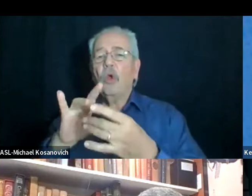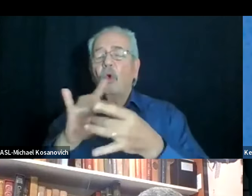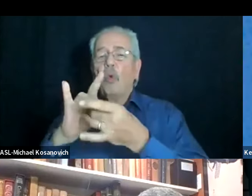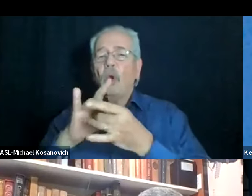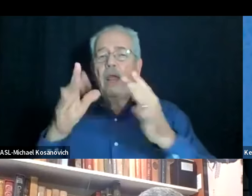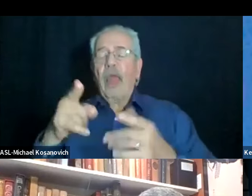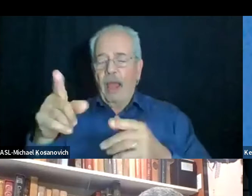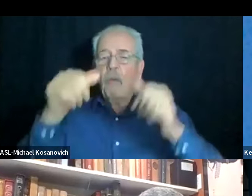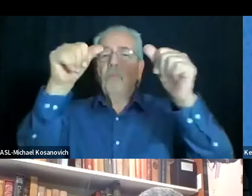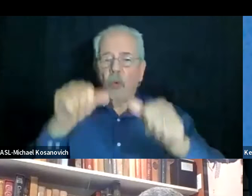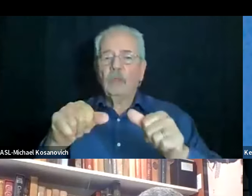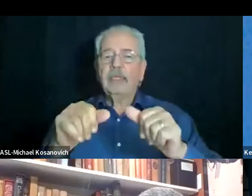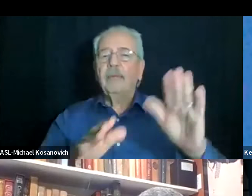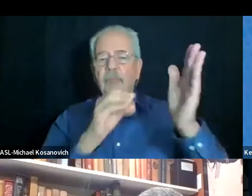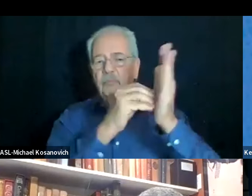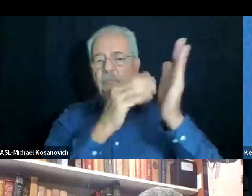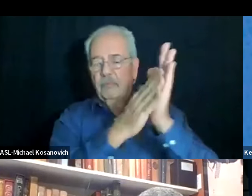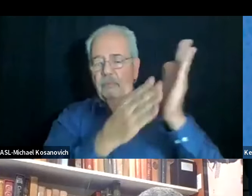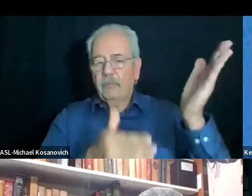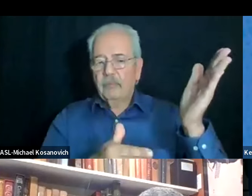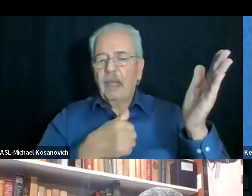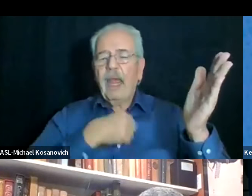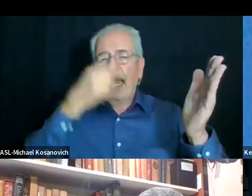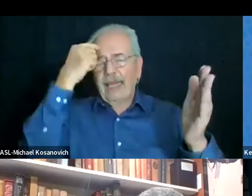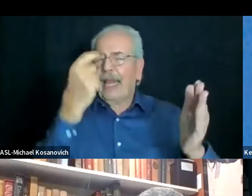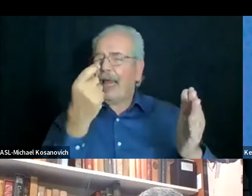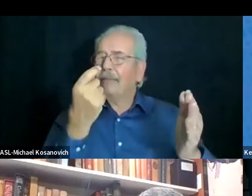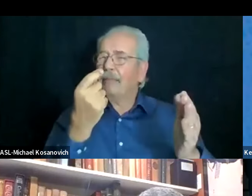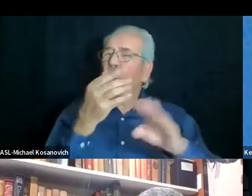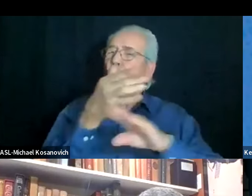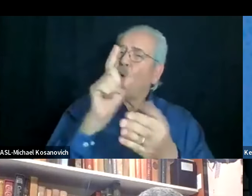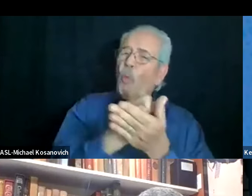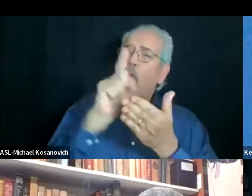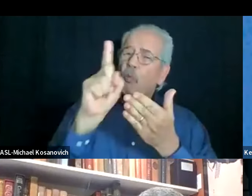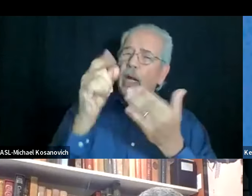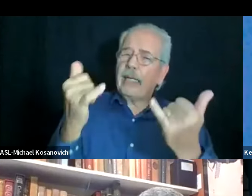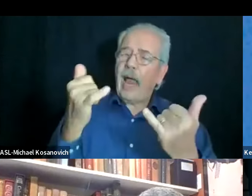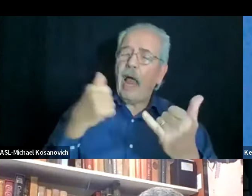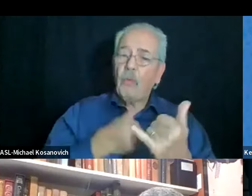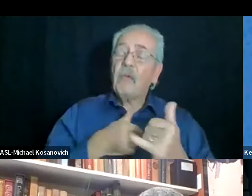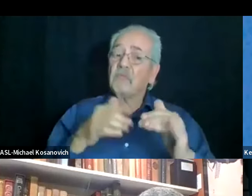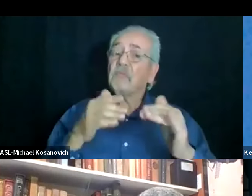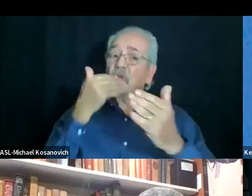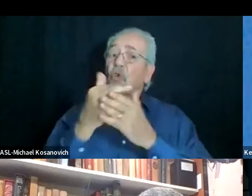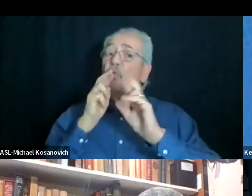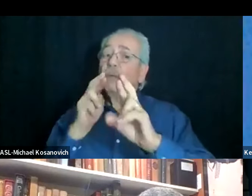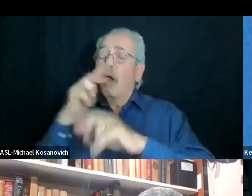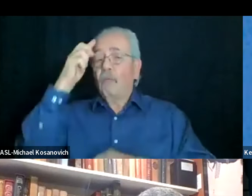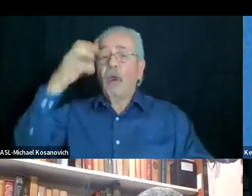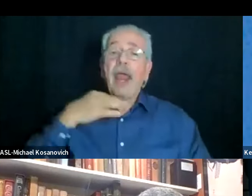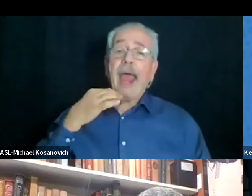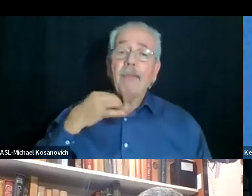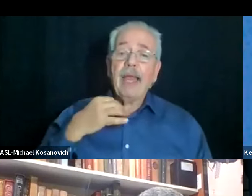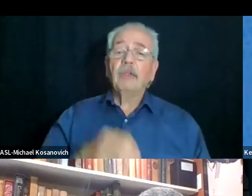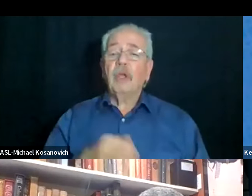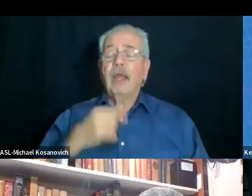That posting has been up for I think a little over a week now, and we've had a really significant response in terms of application. So